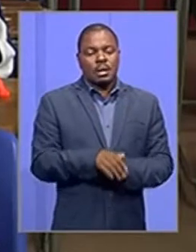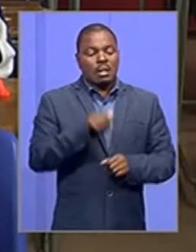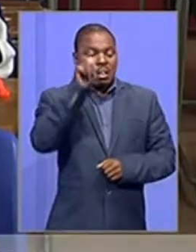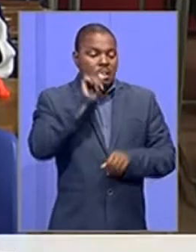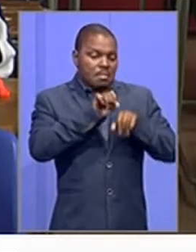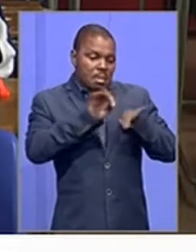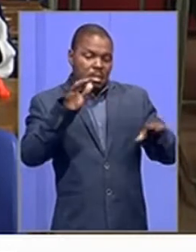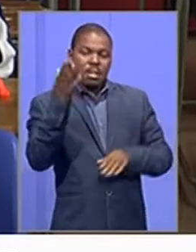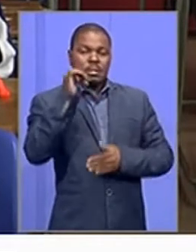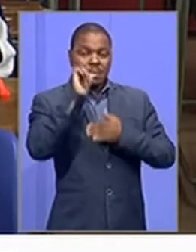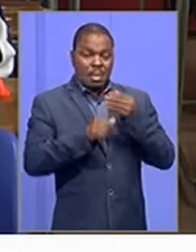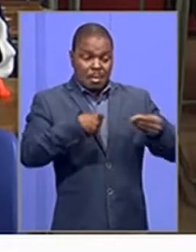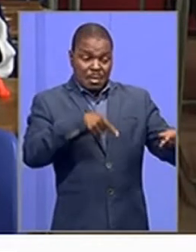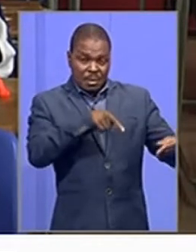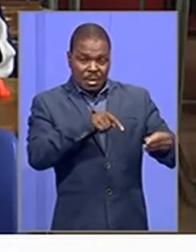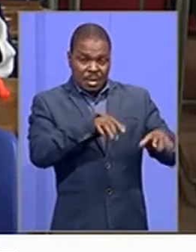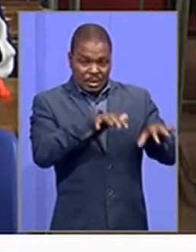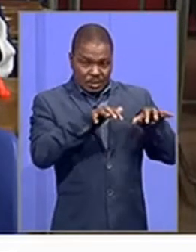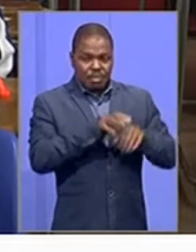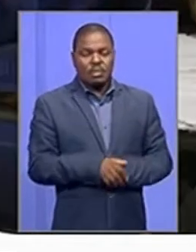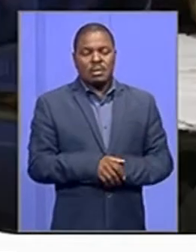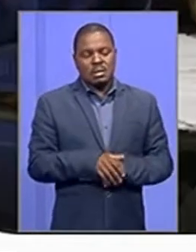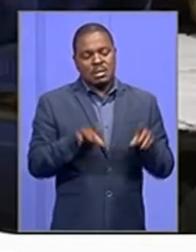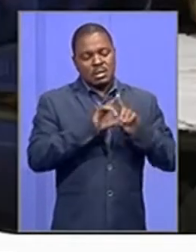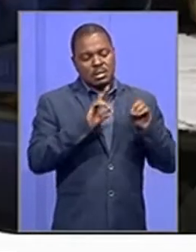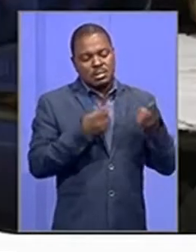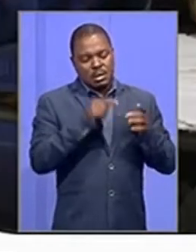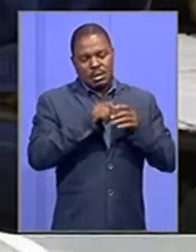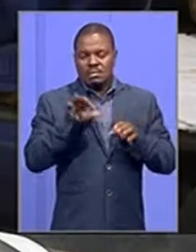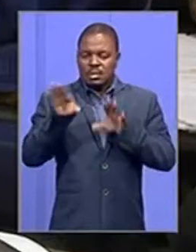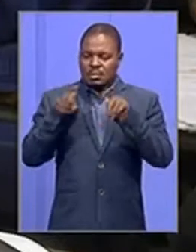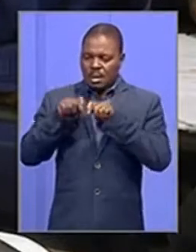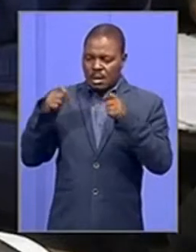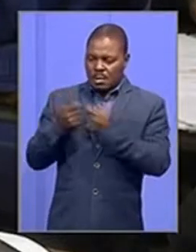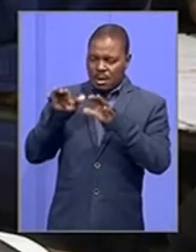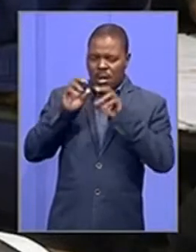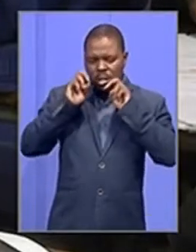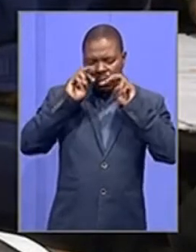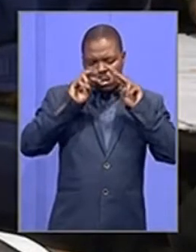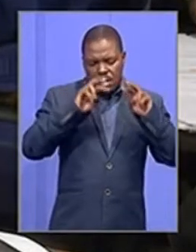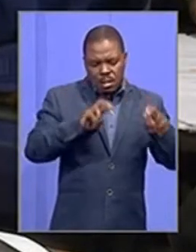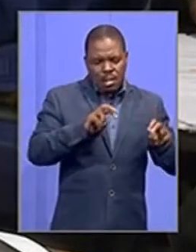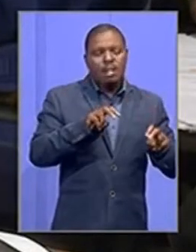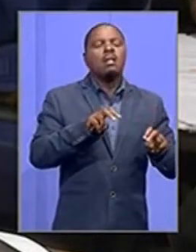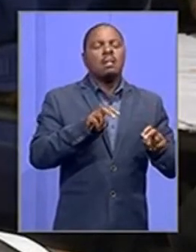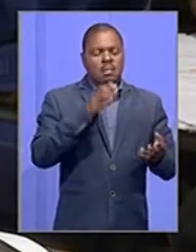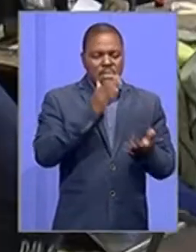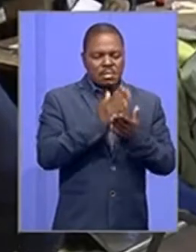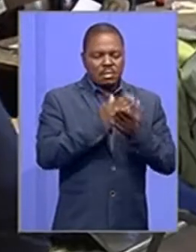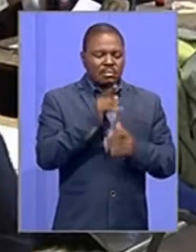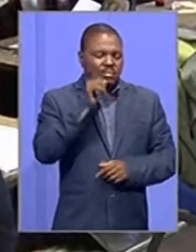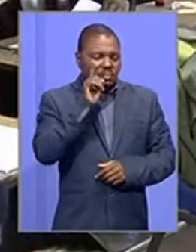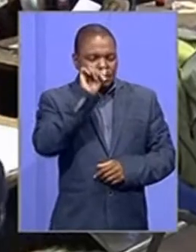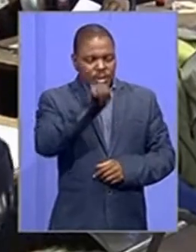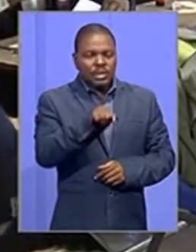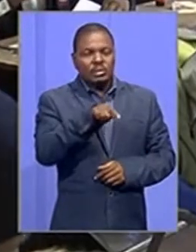dipampiri tsena kgweding e fetileng lefapha le ile la kgetha sehlopha sa tshebetso se ileng sa fuputsa le ho netefatsa hore ditlhahlobo di